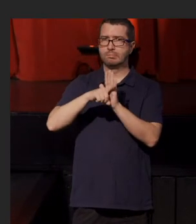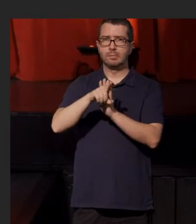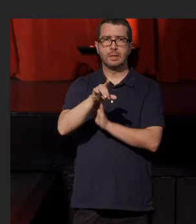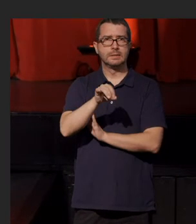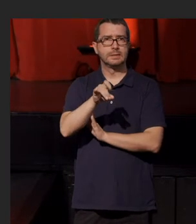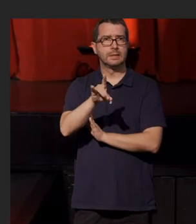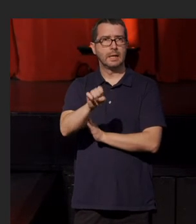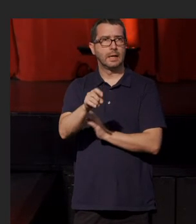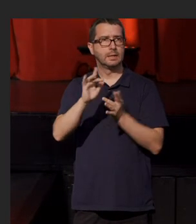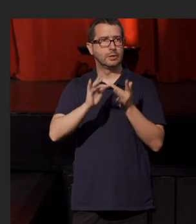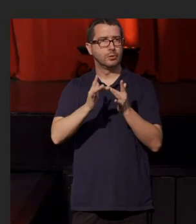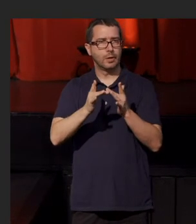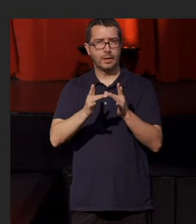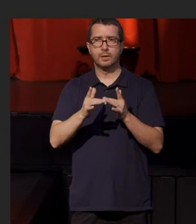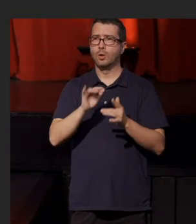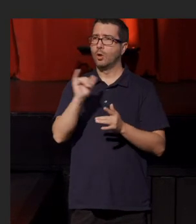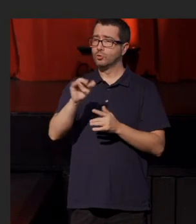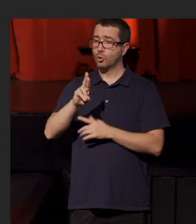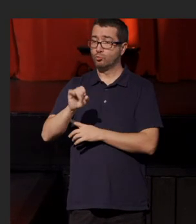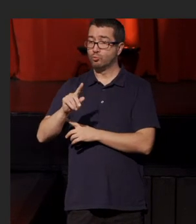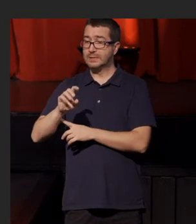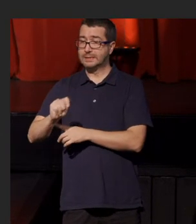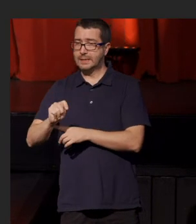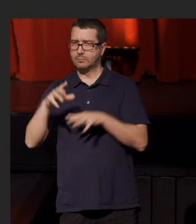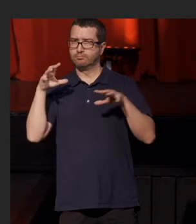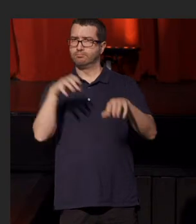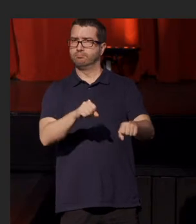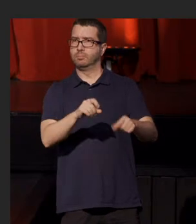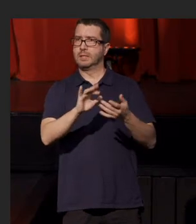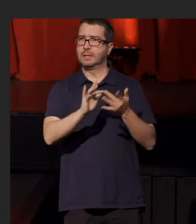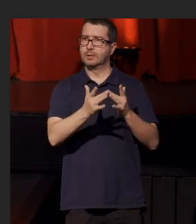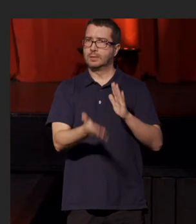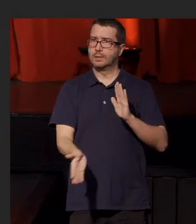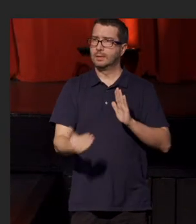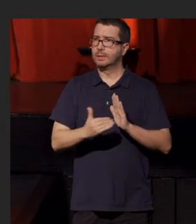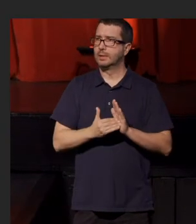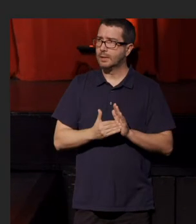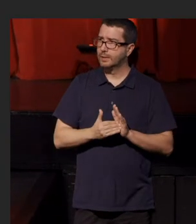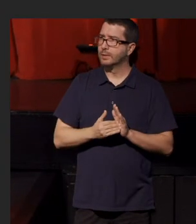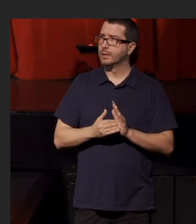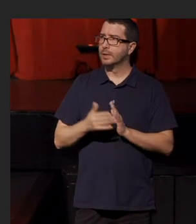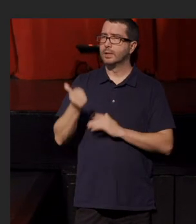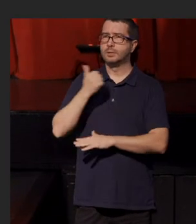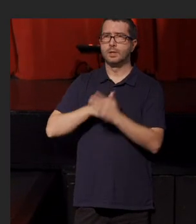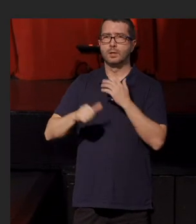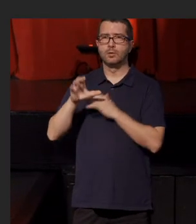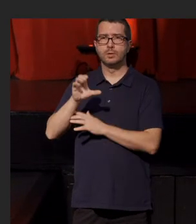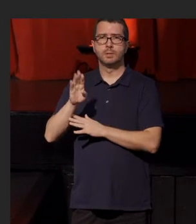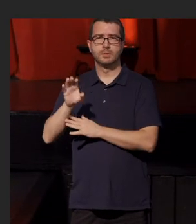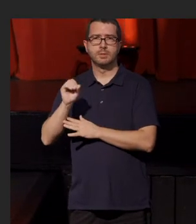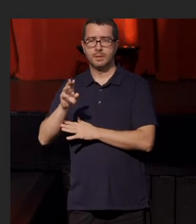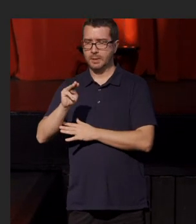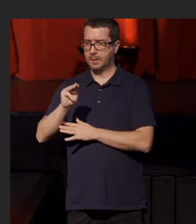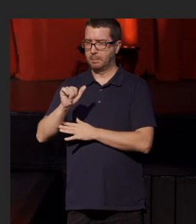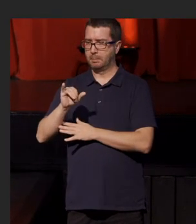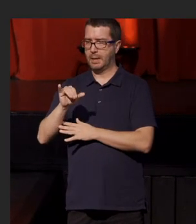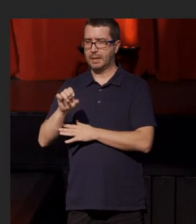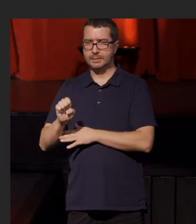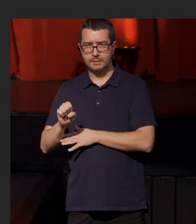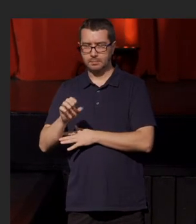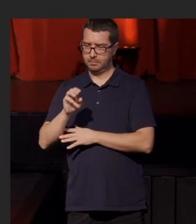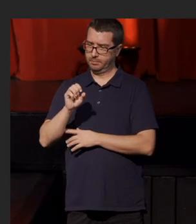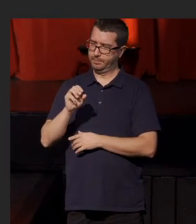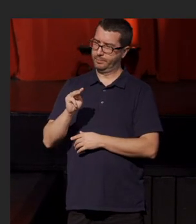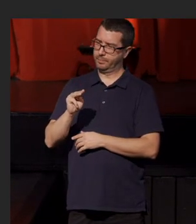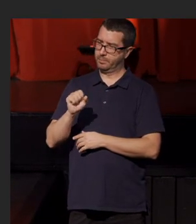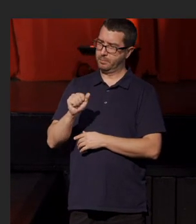Reset, Reclaiming the Internet for Civil Society as part of the CBC Massey Lecture Series. He was also appointed in 2013